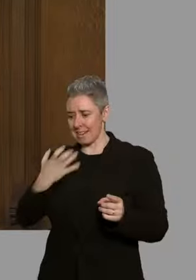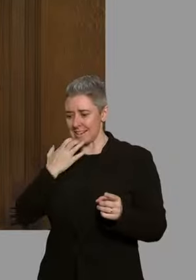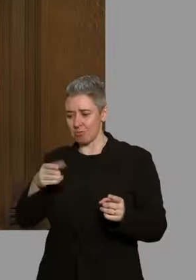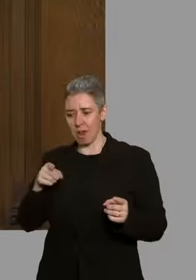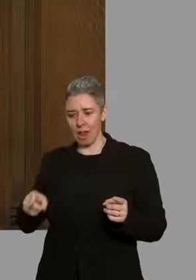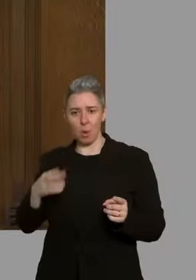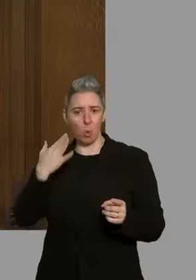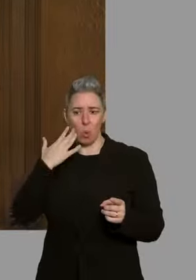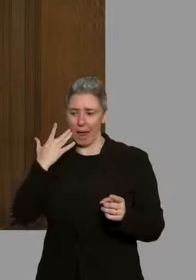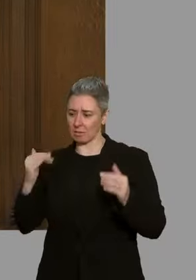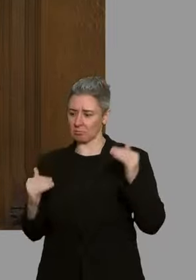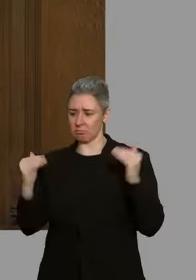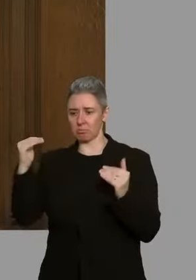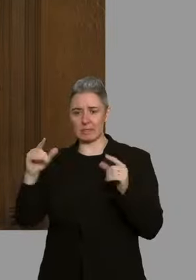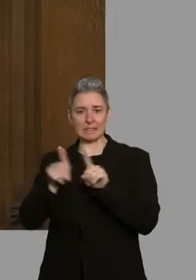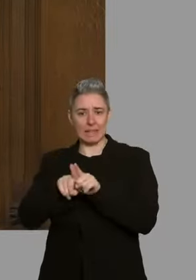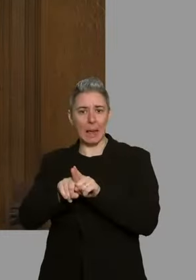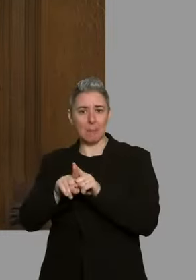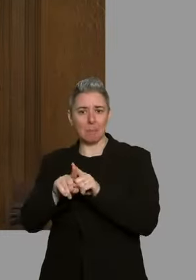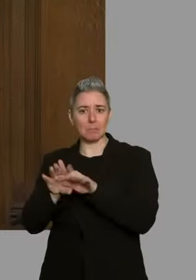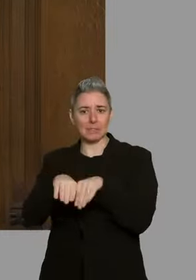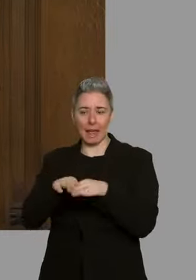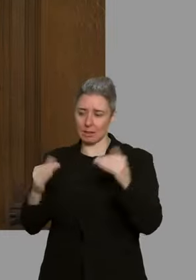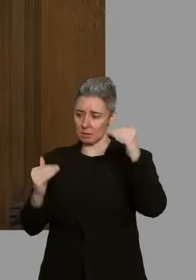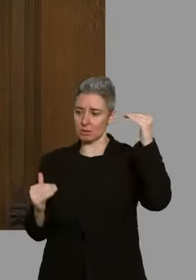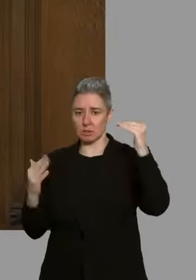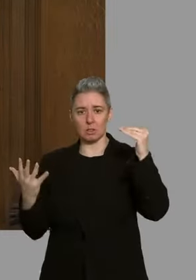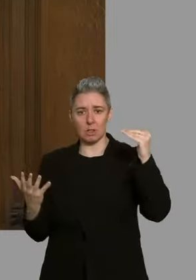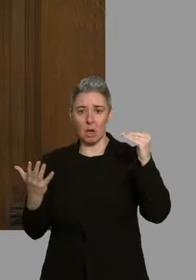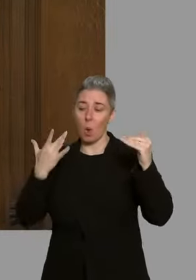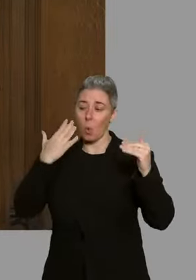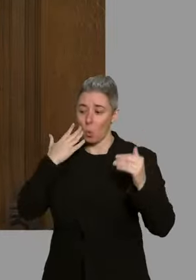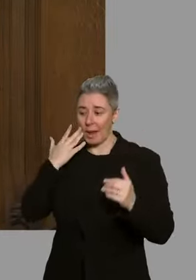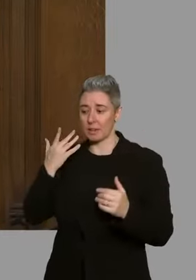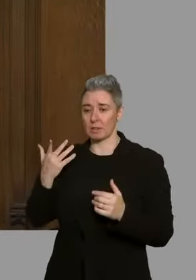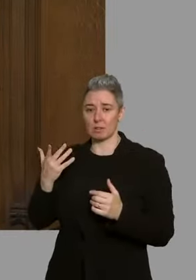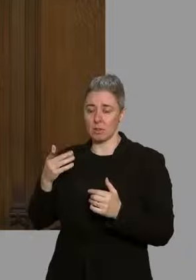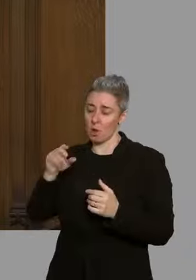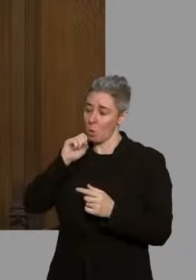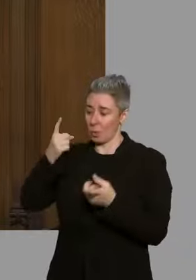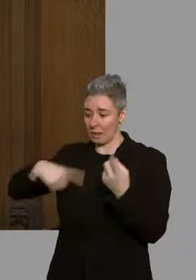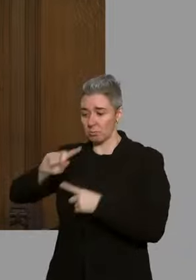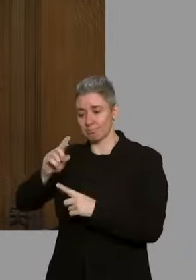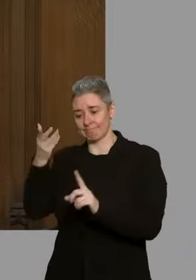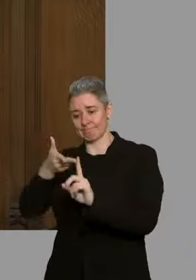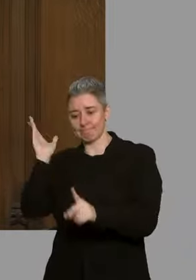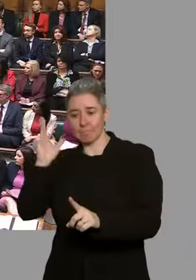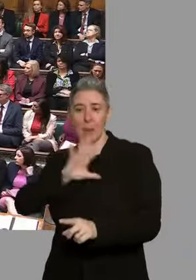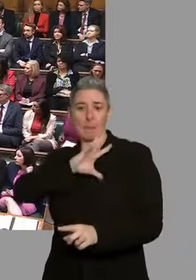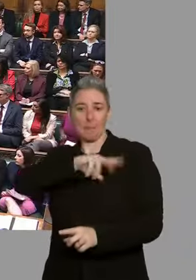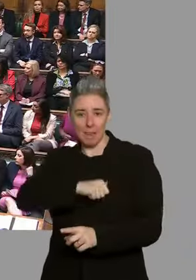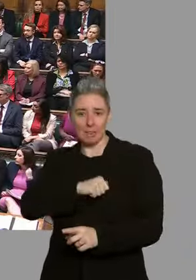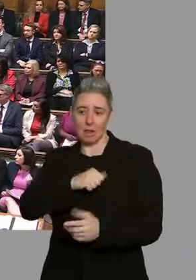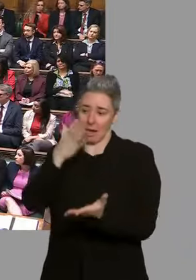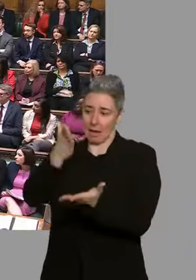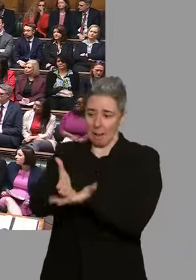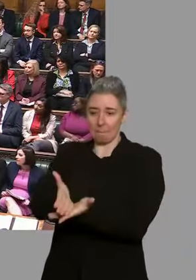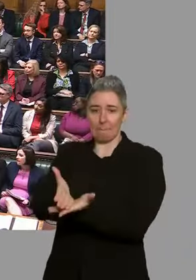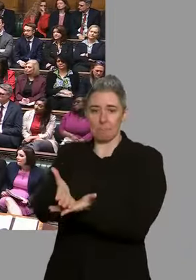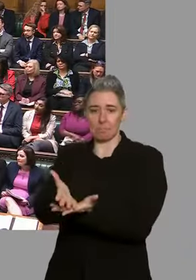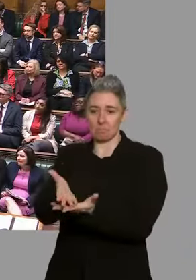the State of Palestine and offer some hope to beleaguered Gazans and many millions who are watching on in horror? Prime